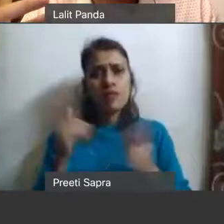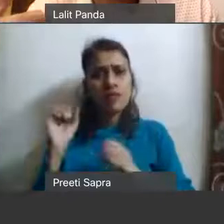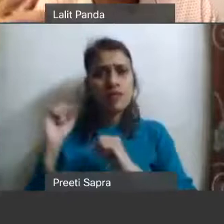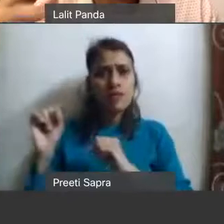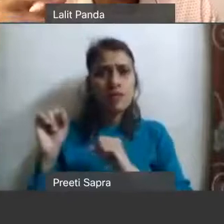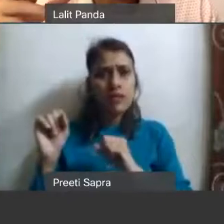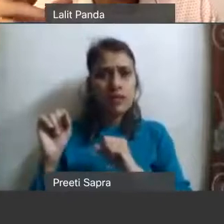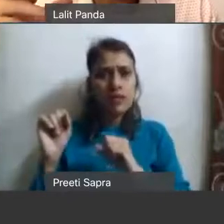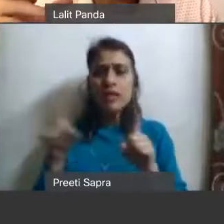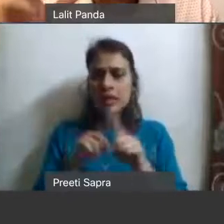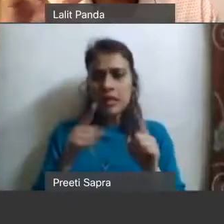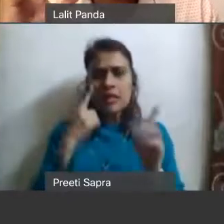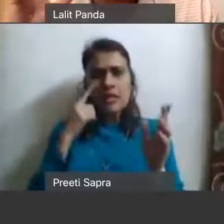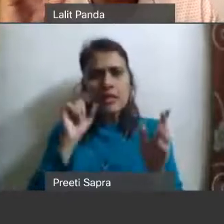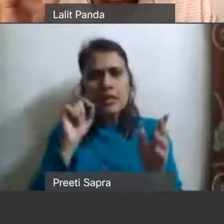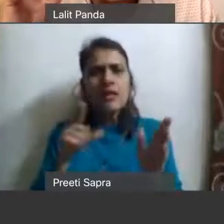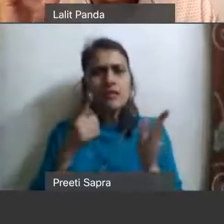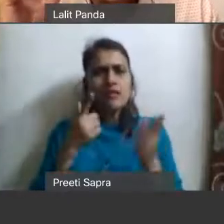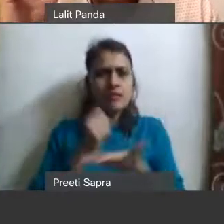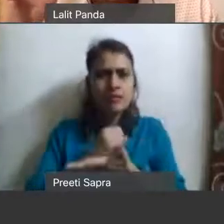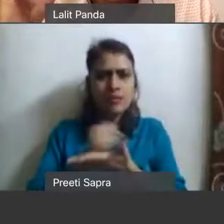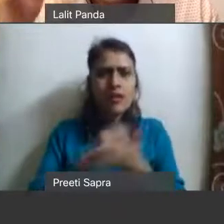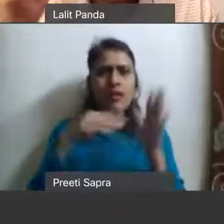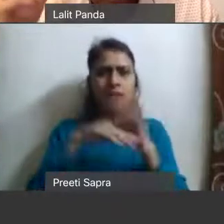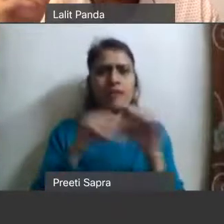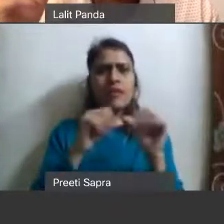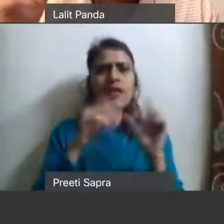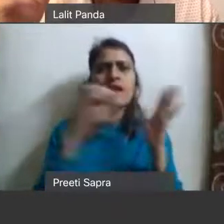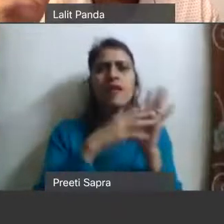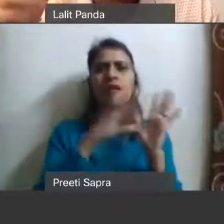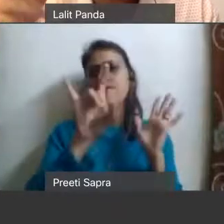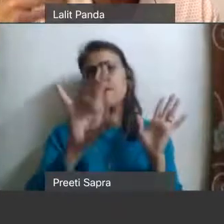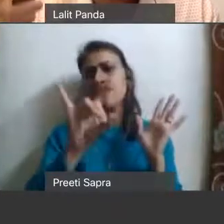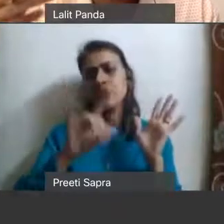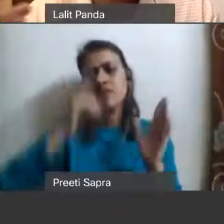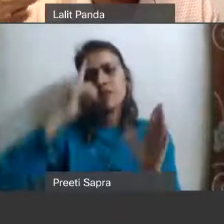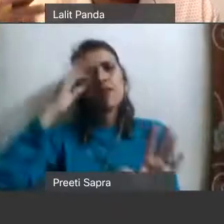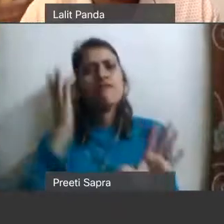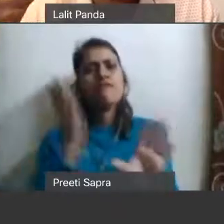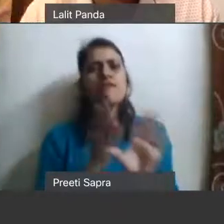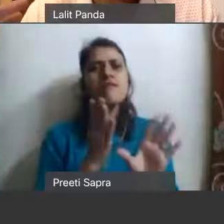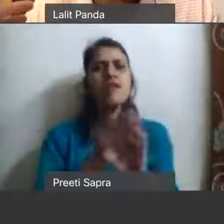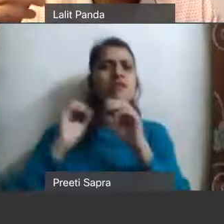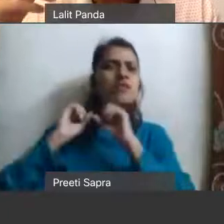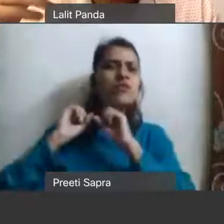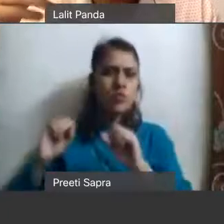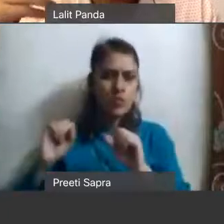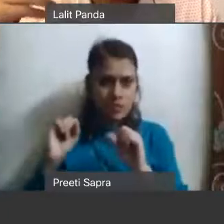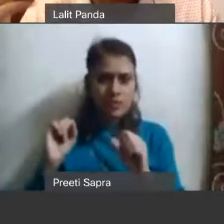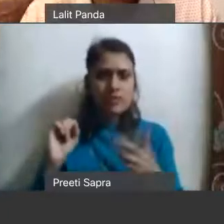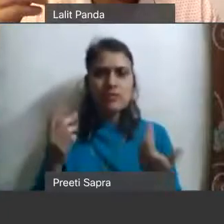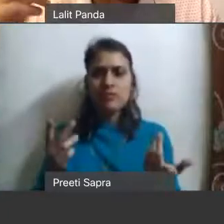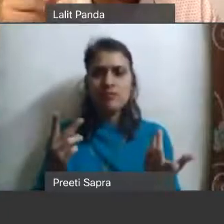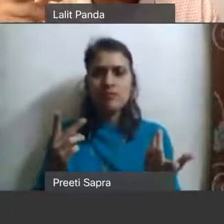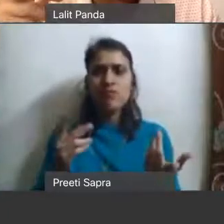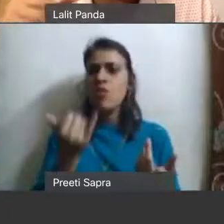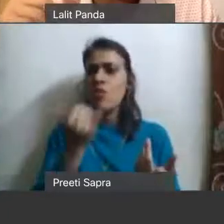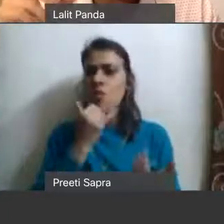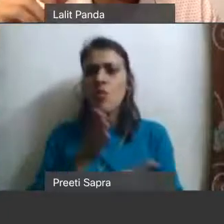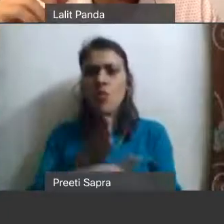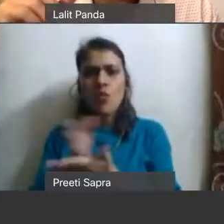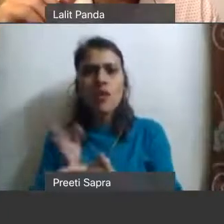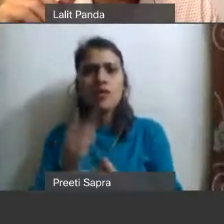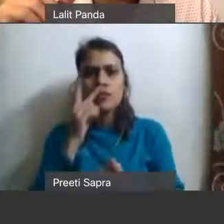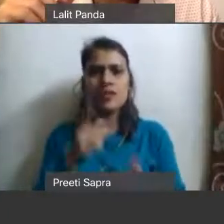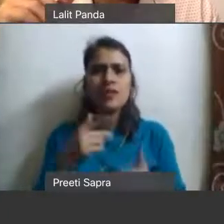a test in Article 15 that if you're engaging in stereotyping, then that should be impermissible. It's an impermissible way of using